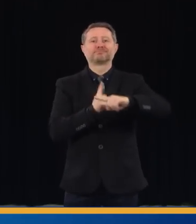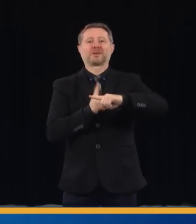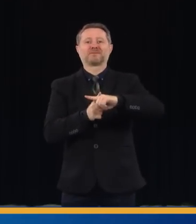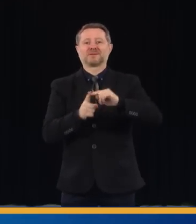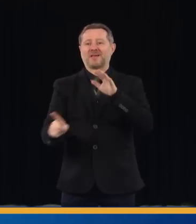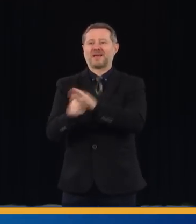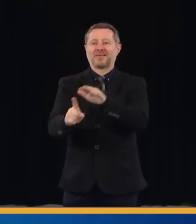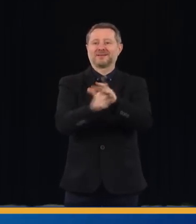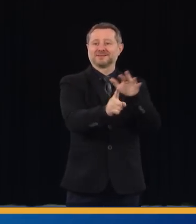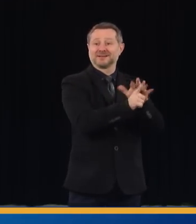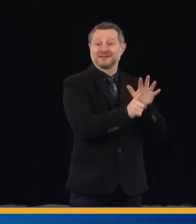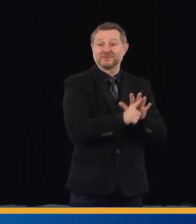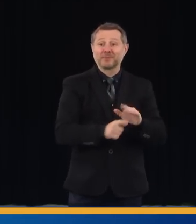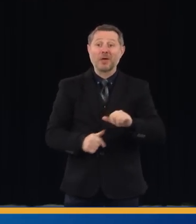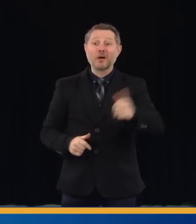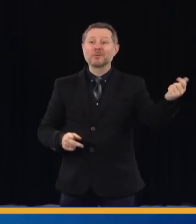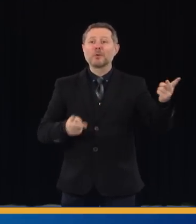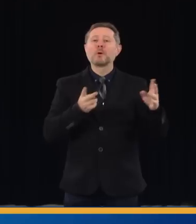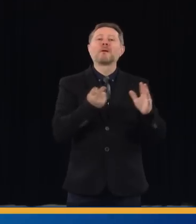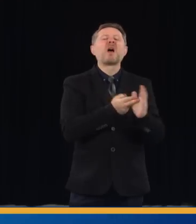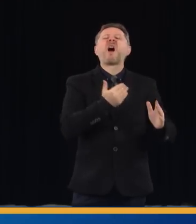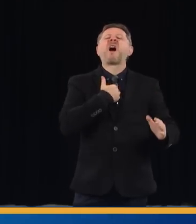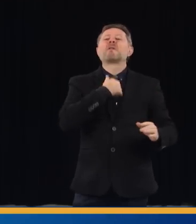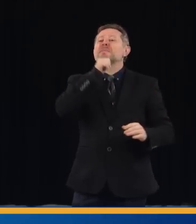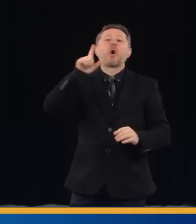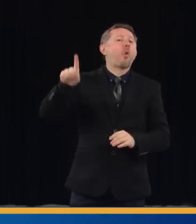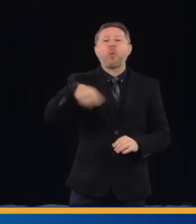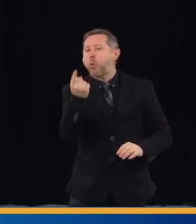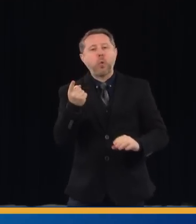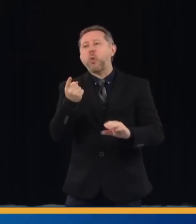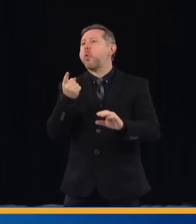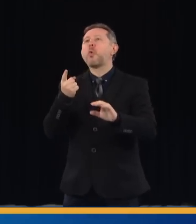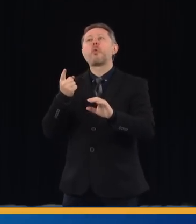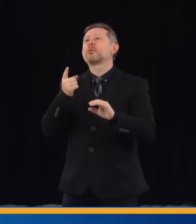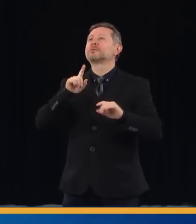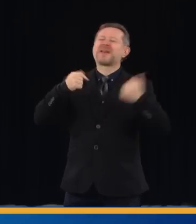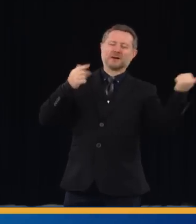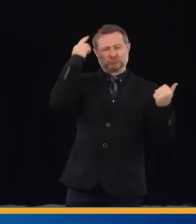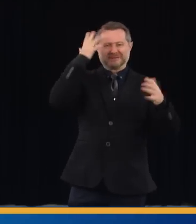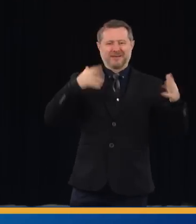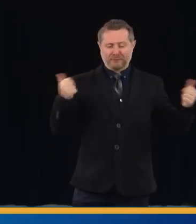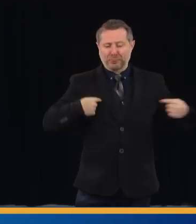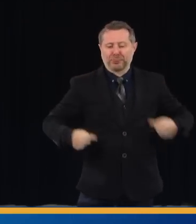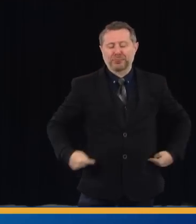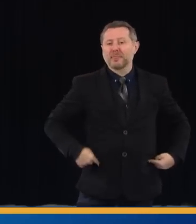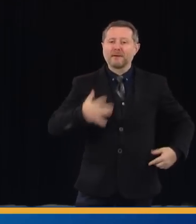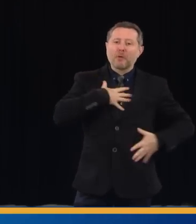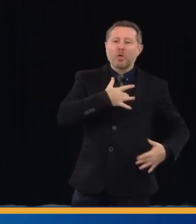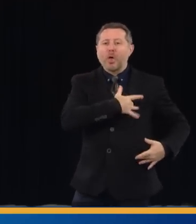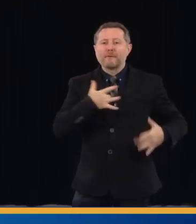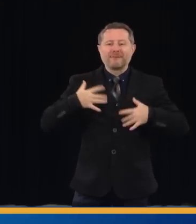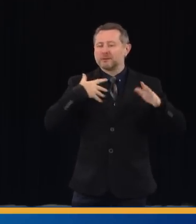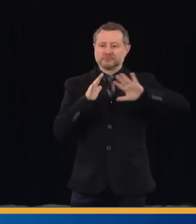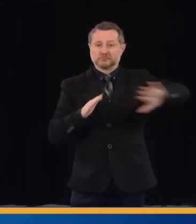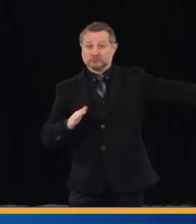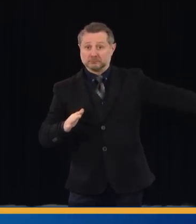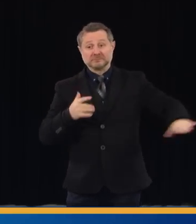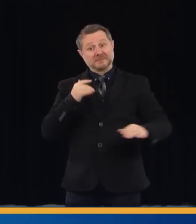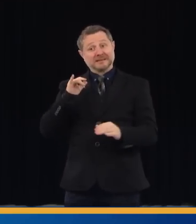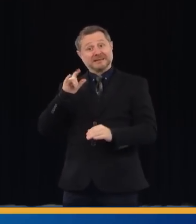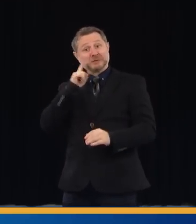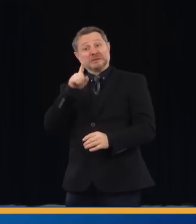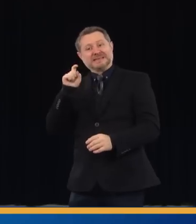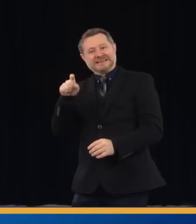in the hospitals for other reasons. 37,000 ventilators. That is our current